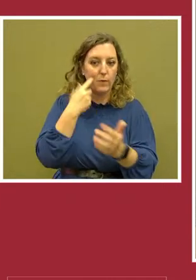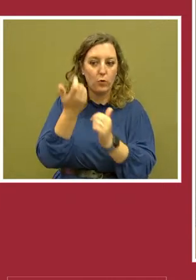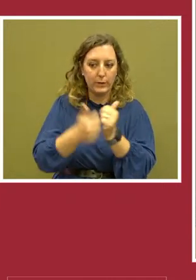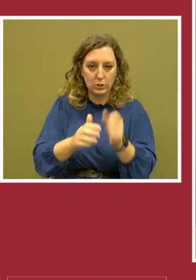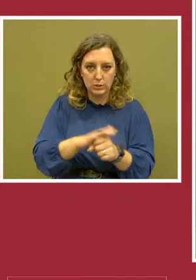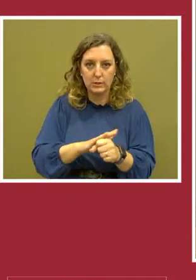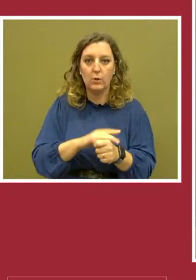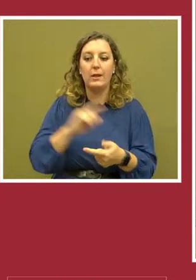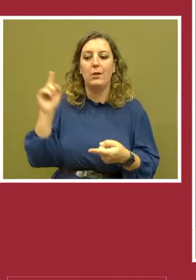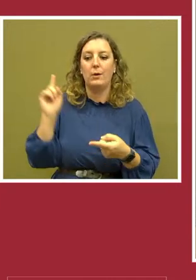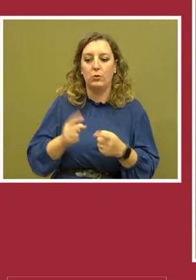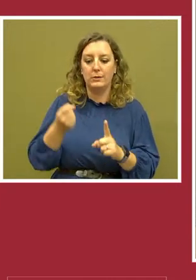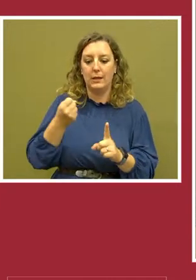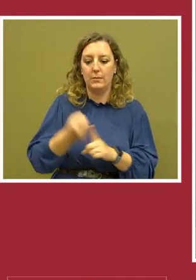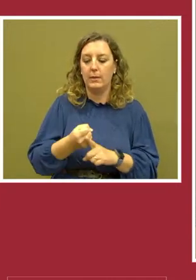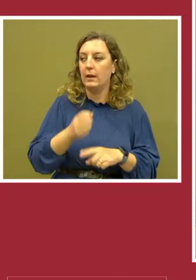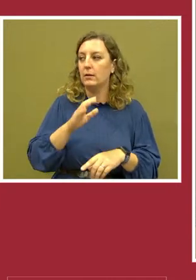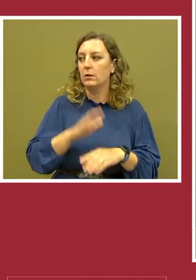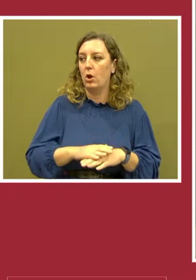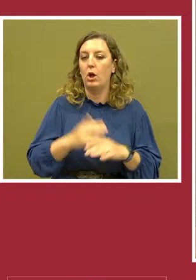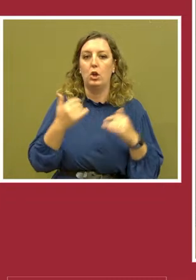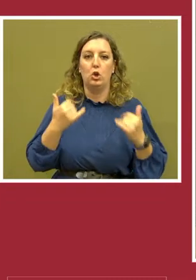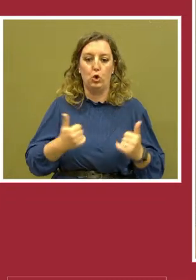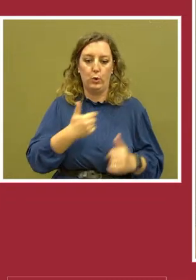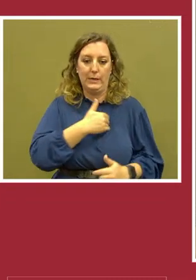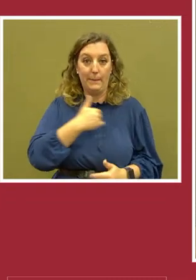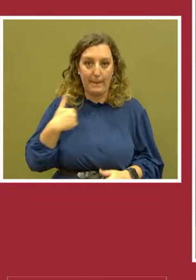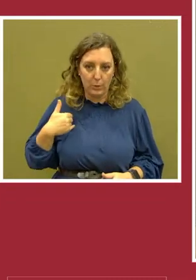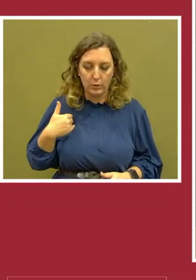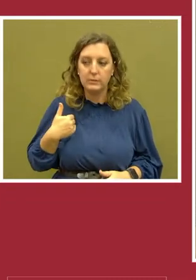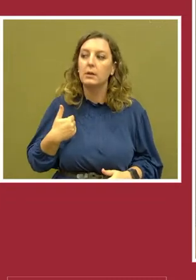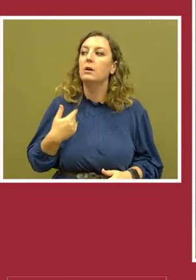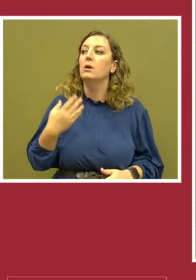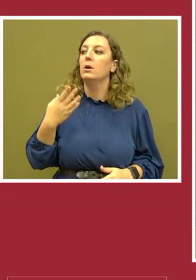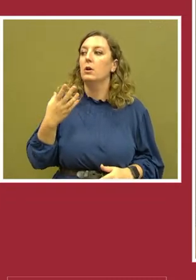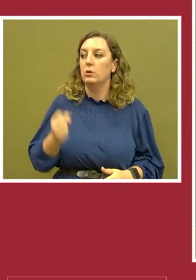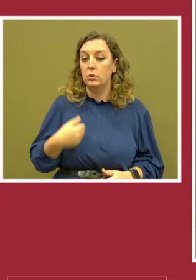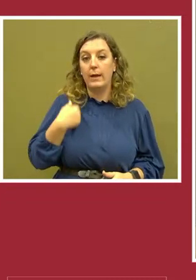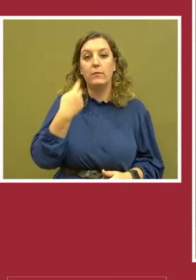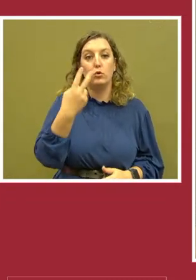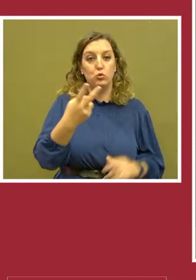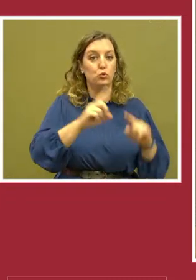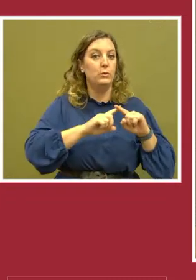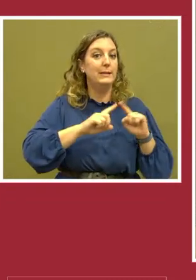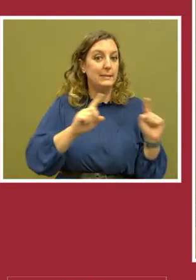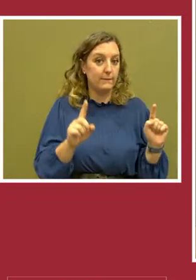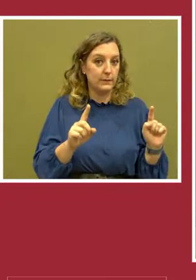then reducing the impact on current board members. We put forward two different